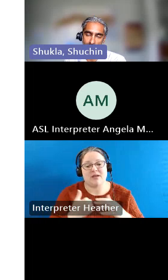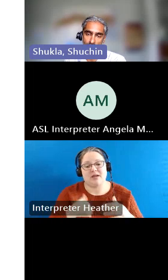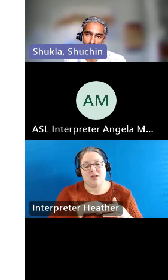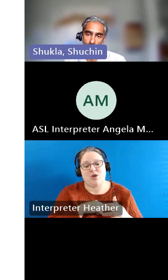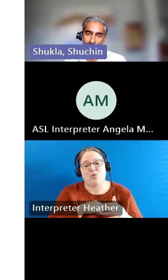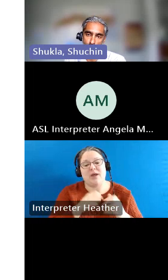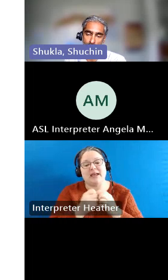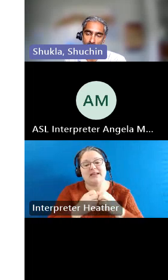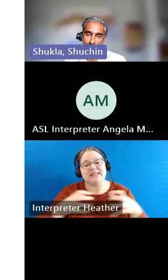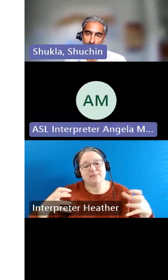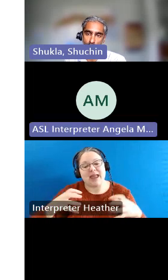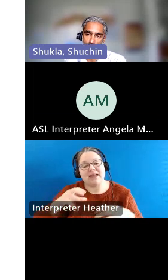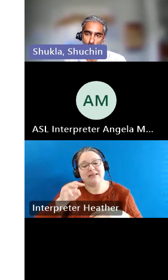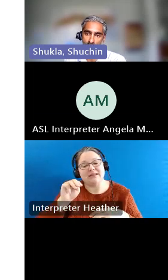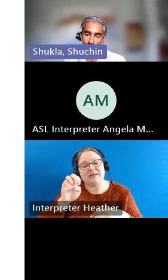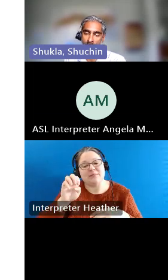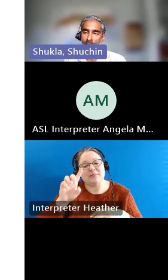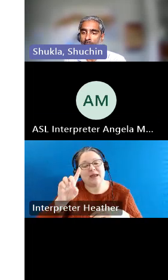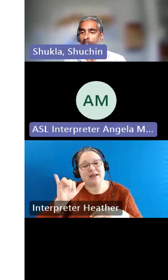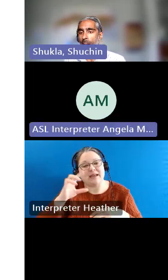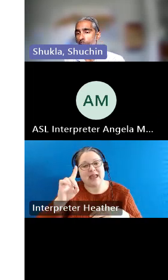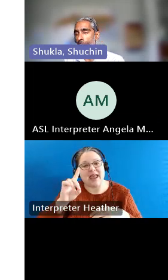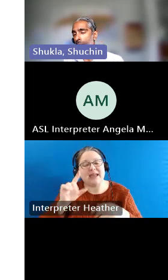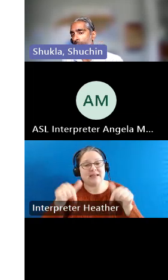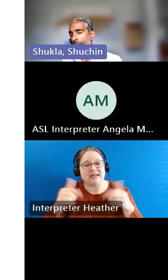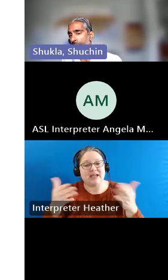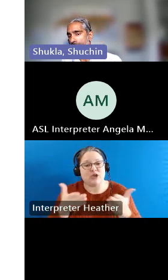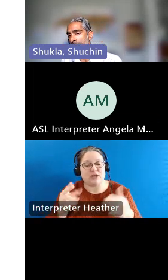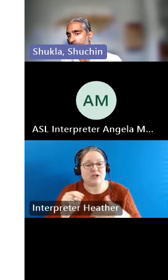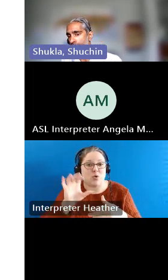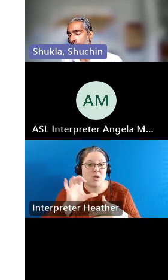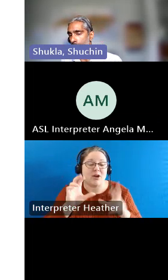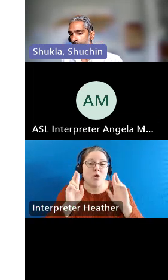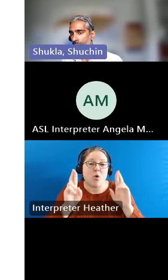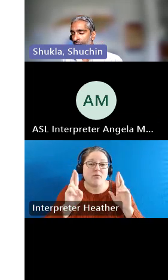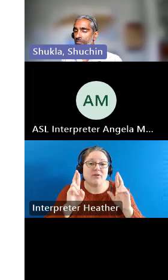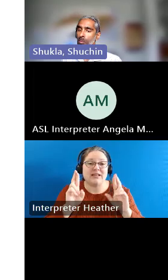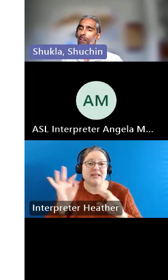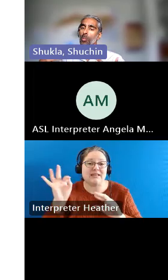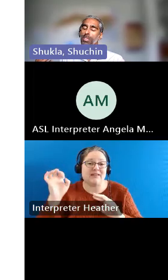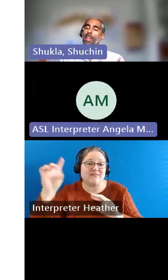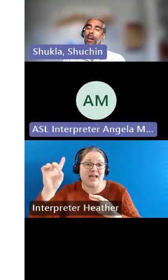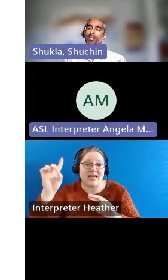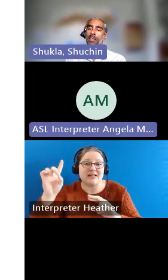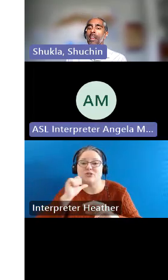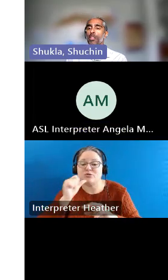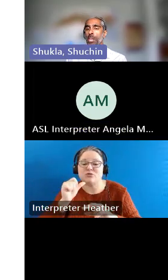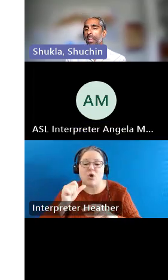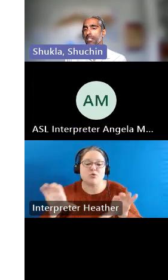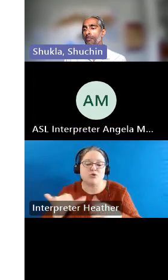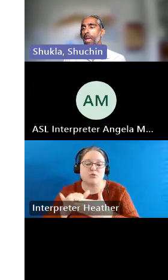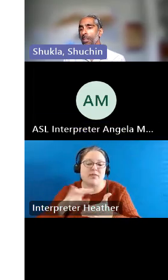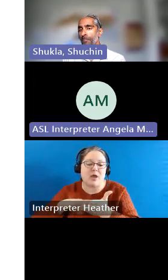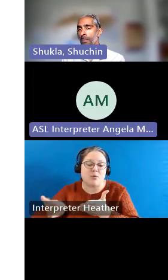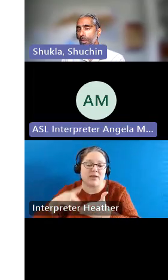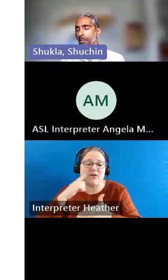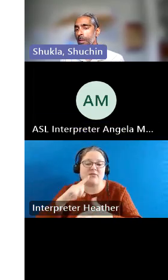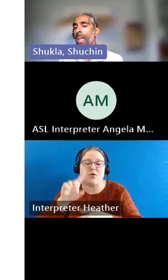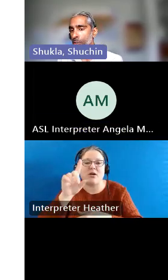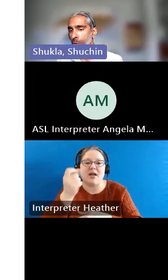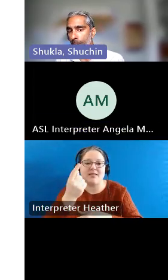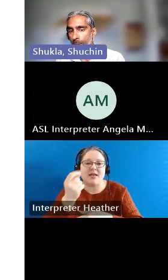we expanded Medicaid not too many years ago here in North Carolina. And hopefully the feds do not do away with the 1115 waiver, which allows jails to